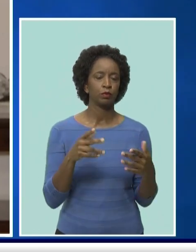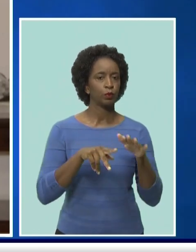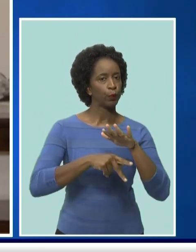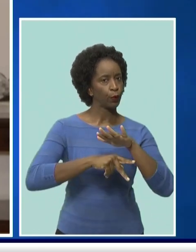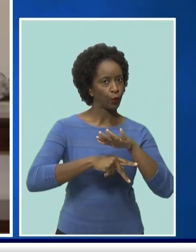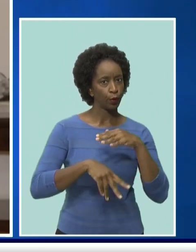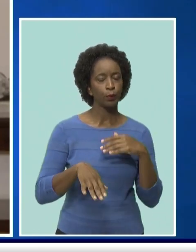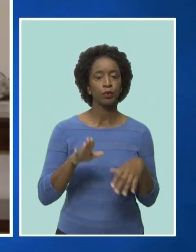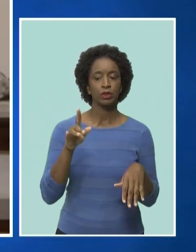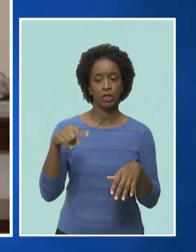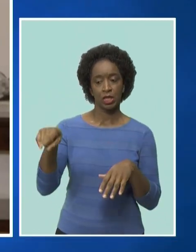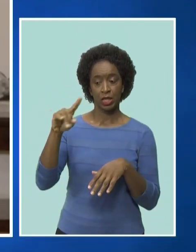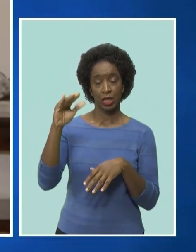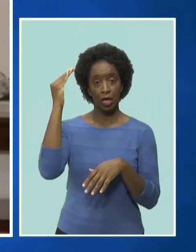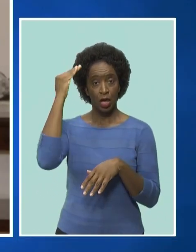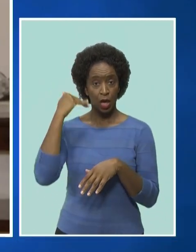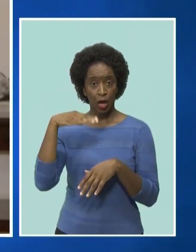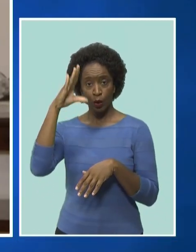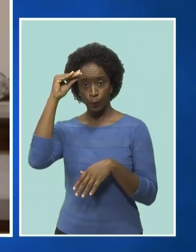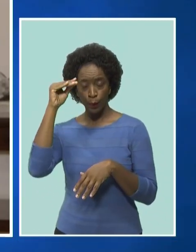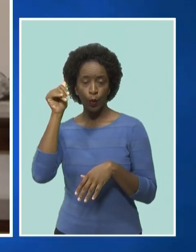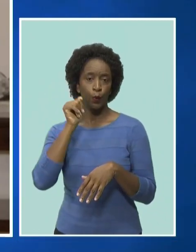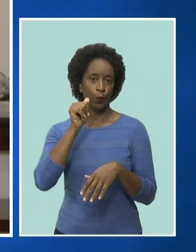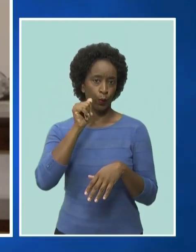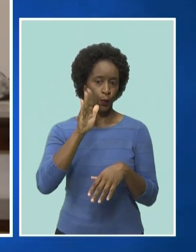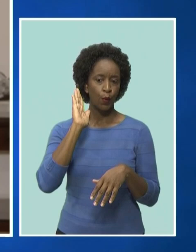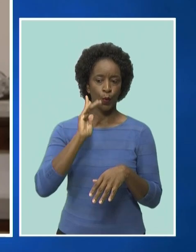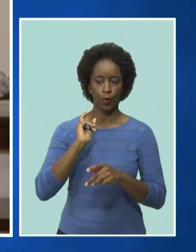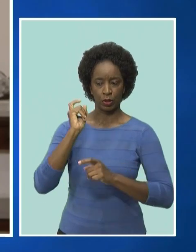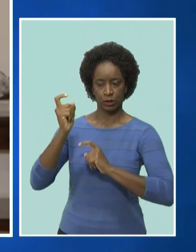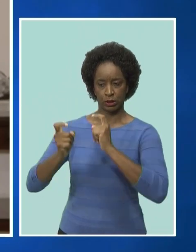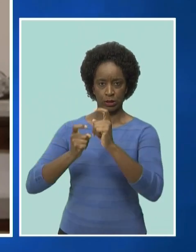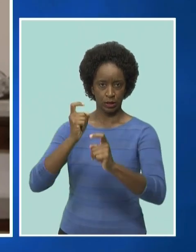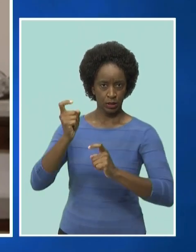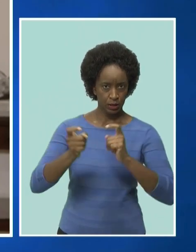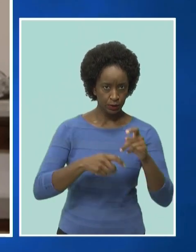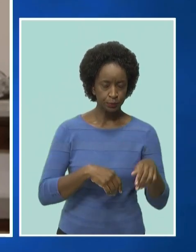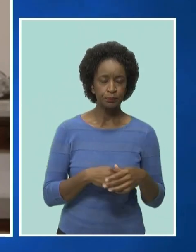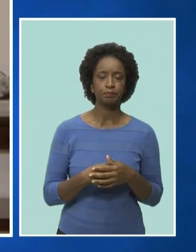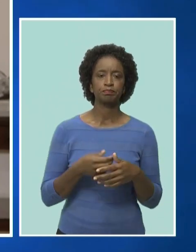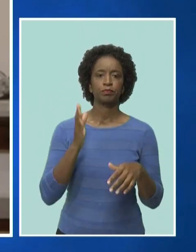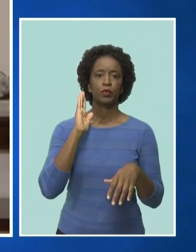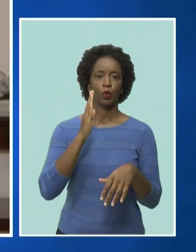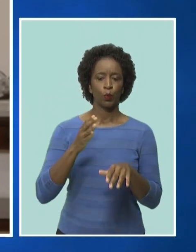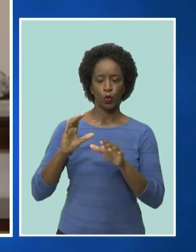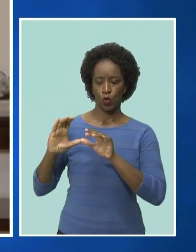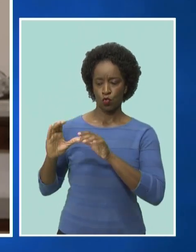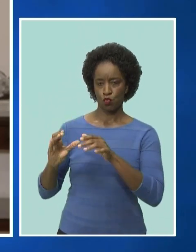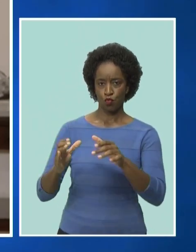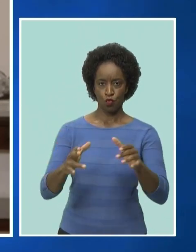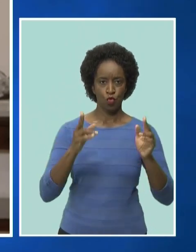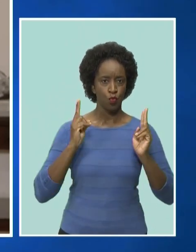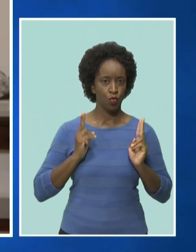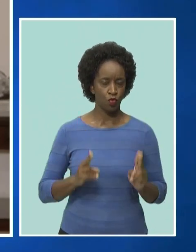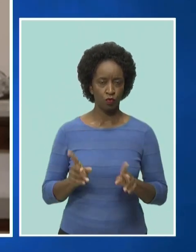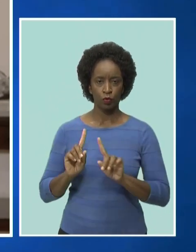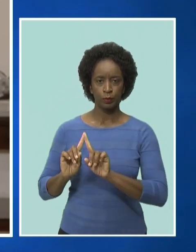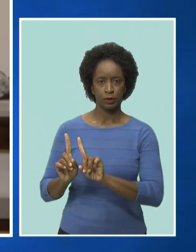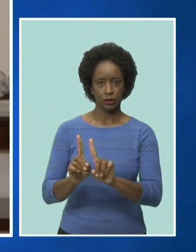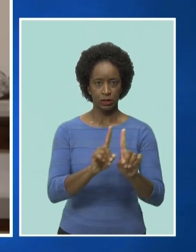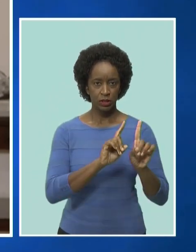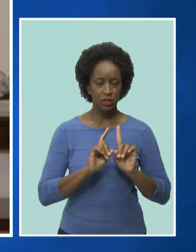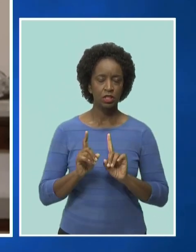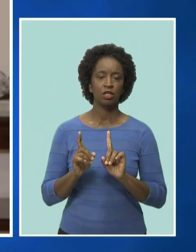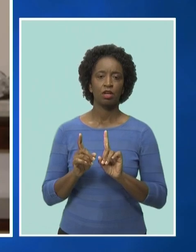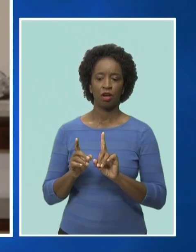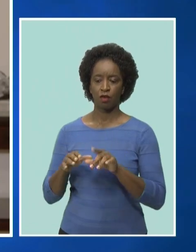Oval at 8 a.m. The uniformed groups will march in a ceremonial parade from Kensington to National Heroes Square, where the Prime